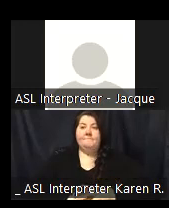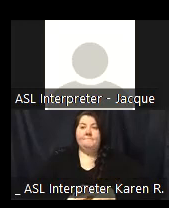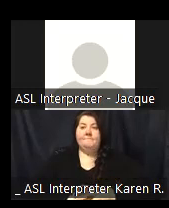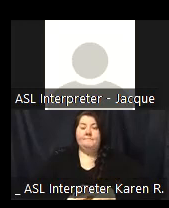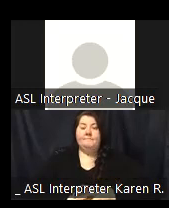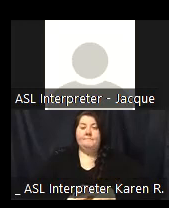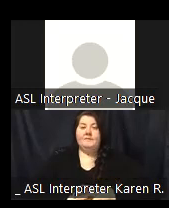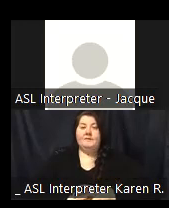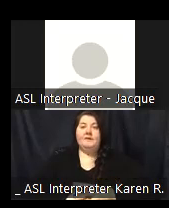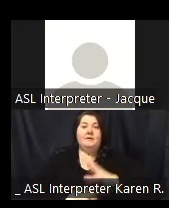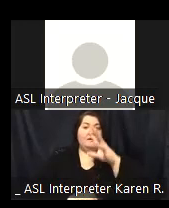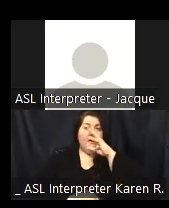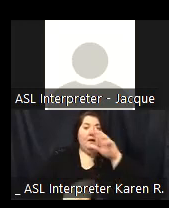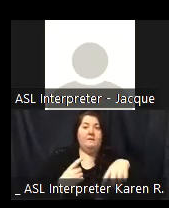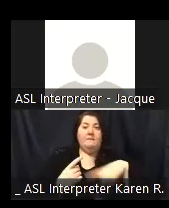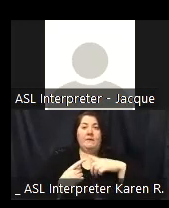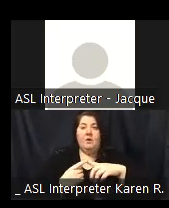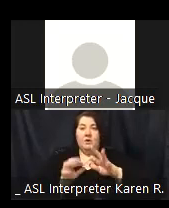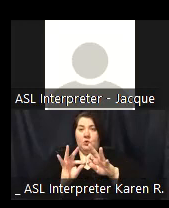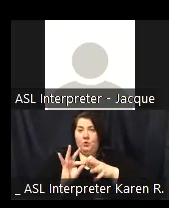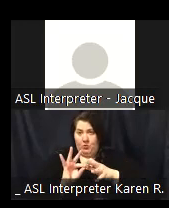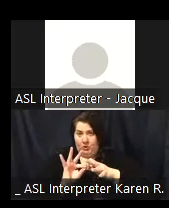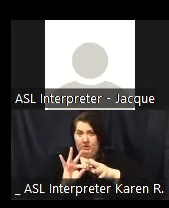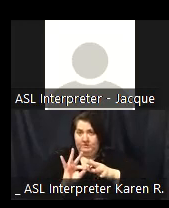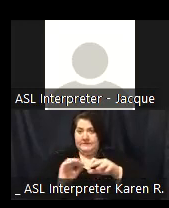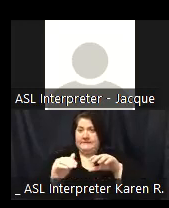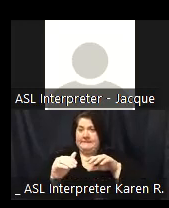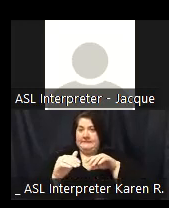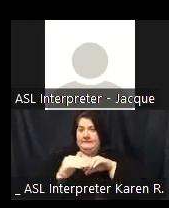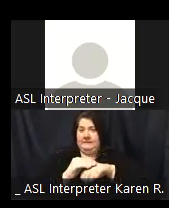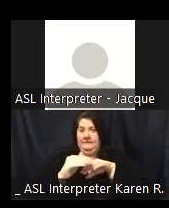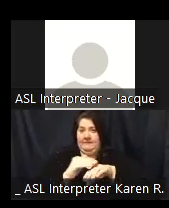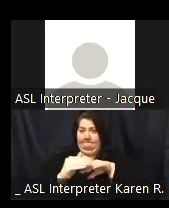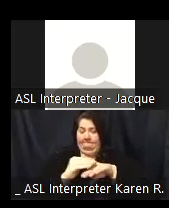To talk about interpreters and accessibility.